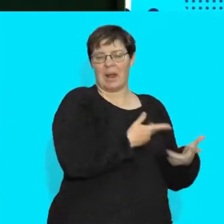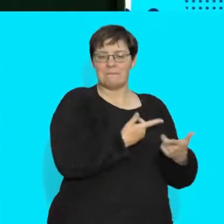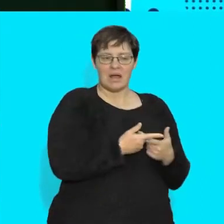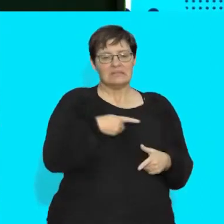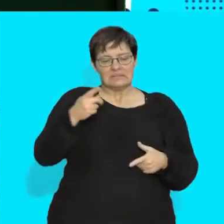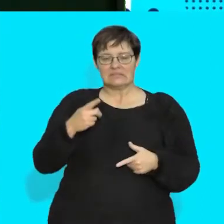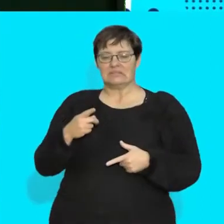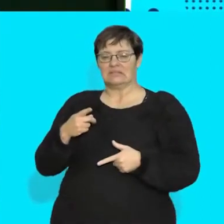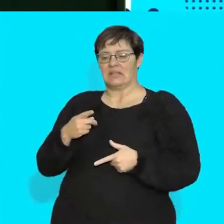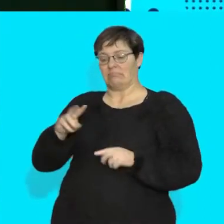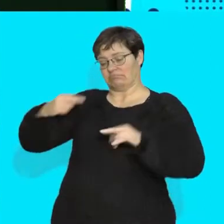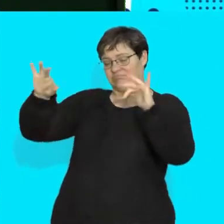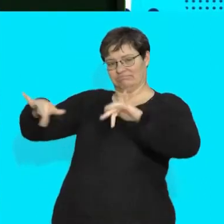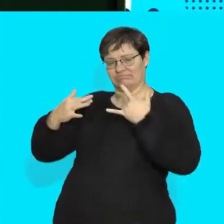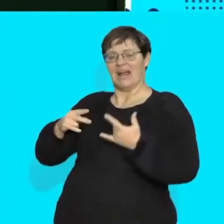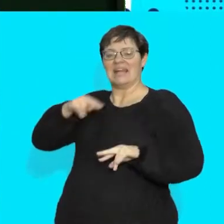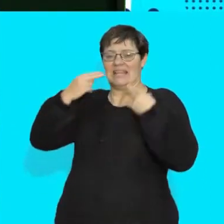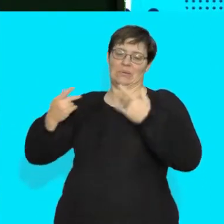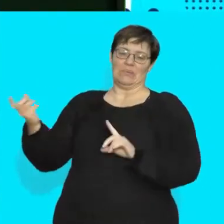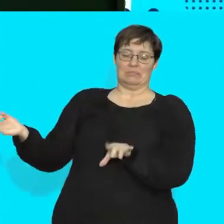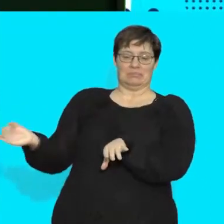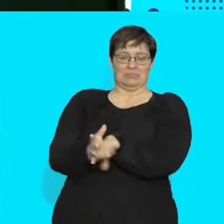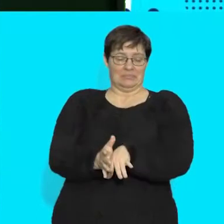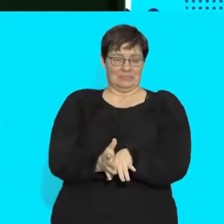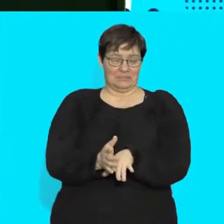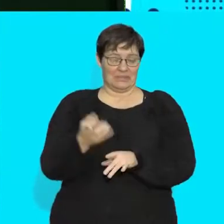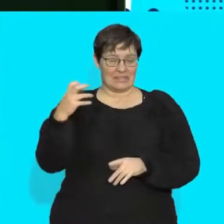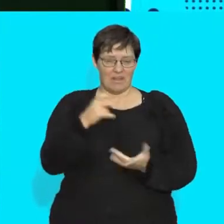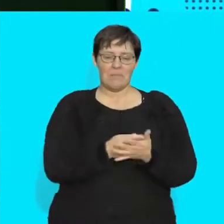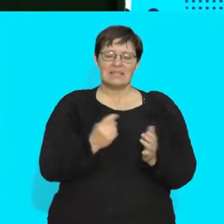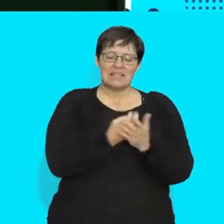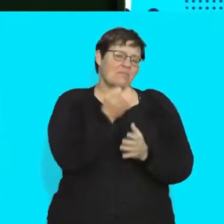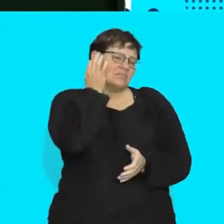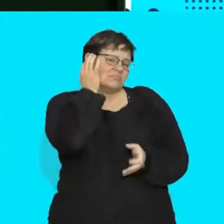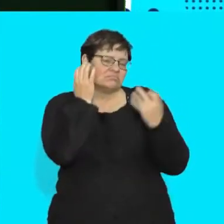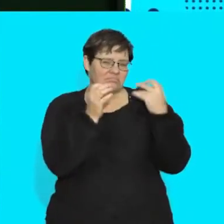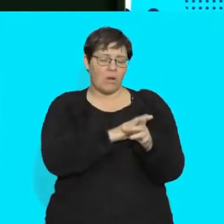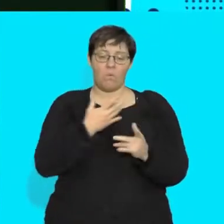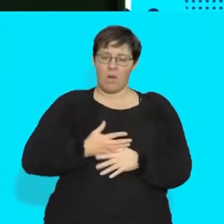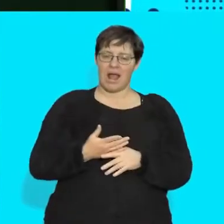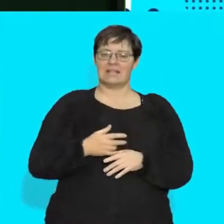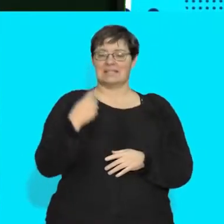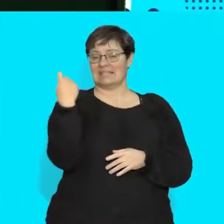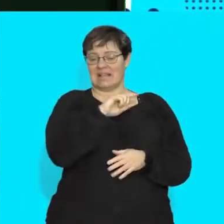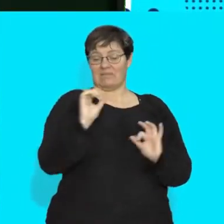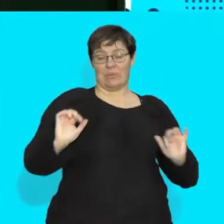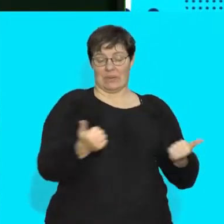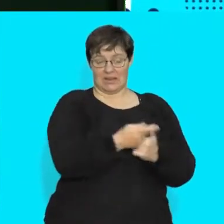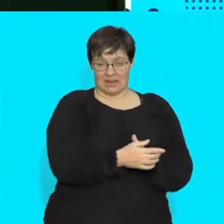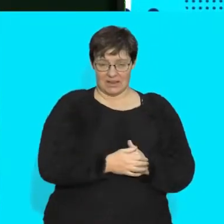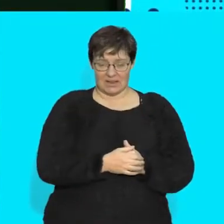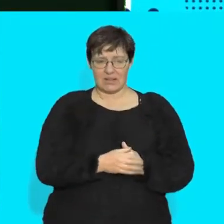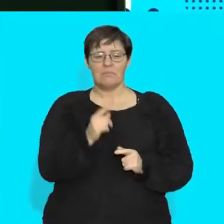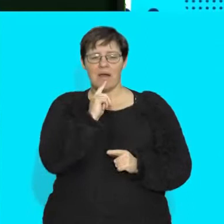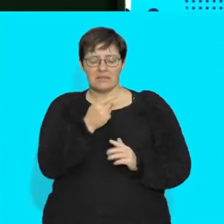want to have pure silver jewelry. But as time has gone by, these very precious metals become more